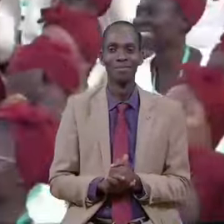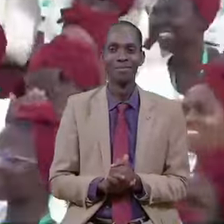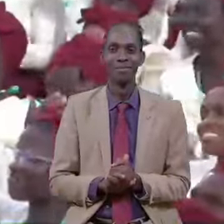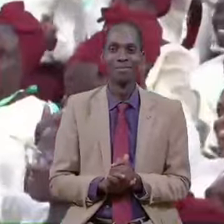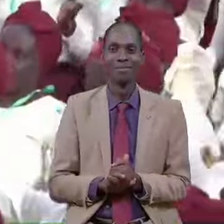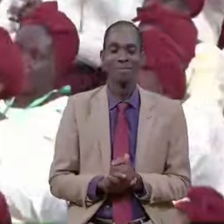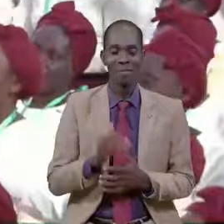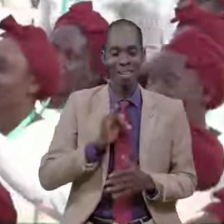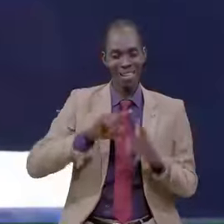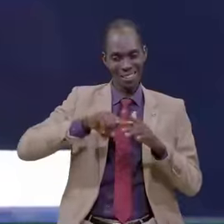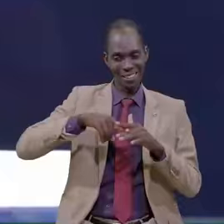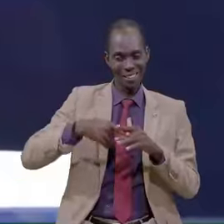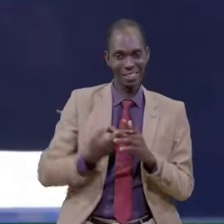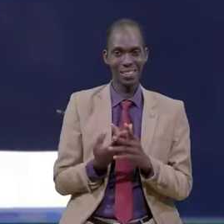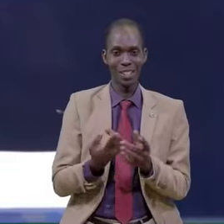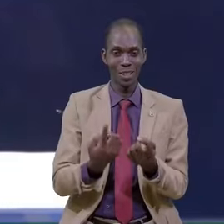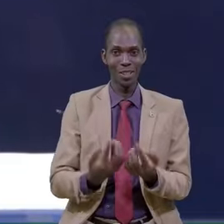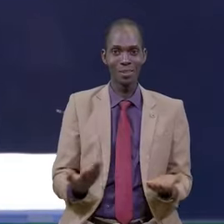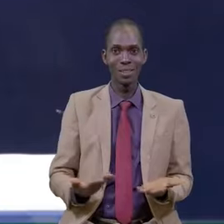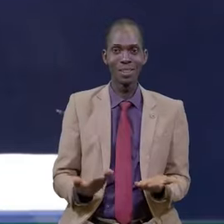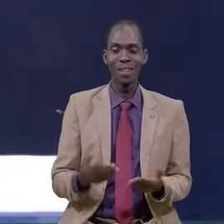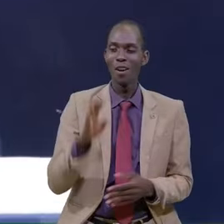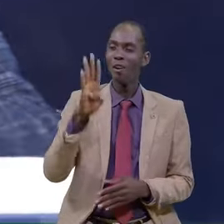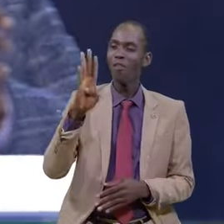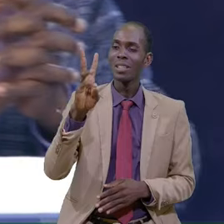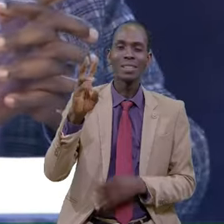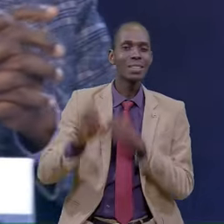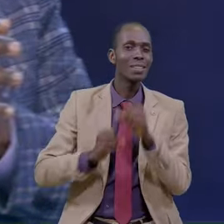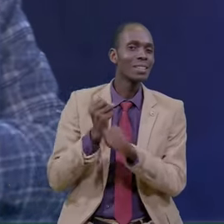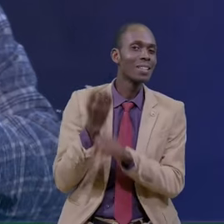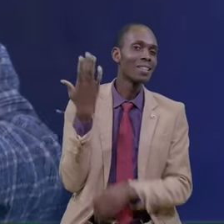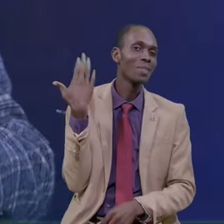I started coming 46 years